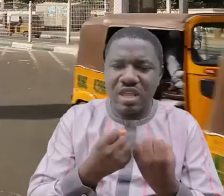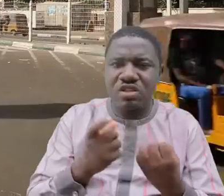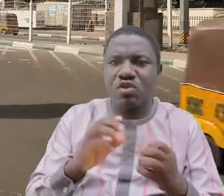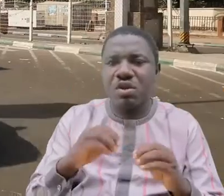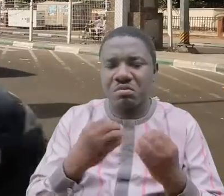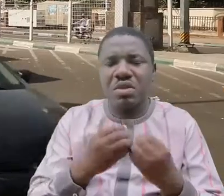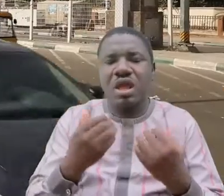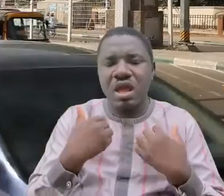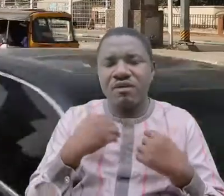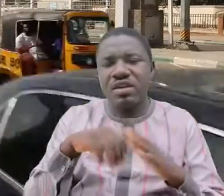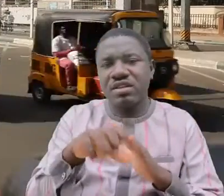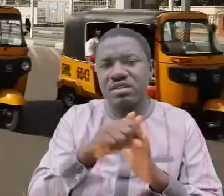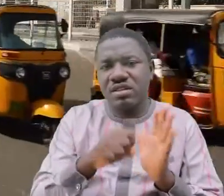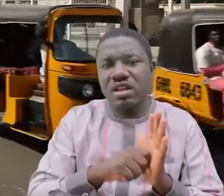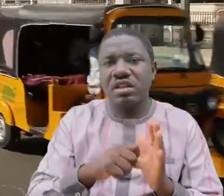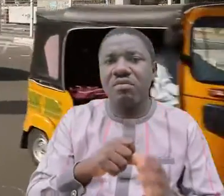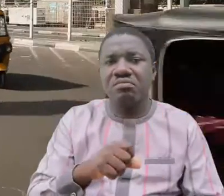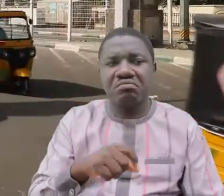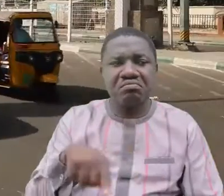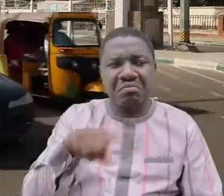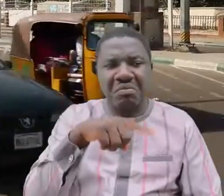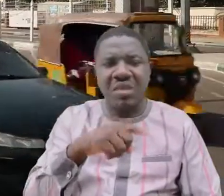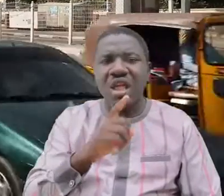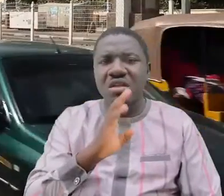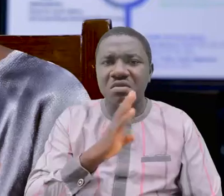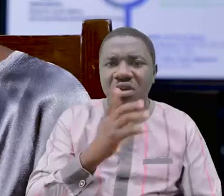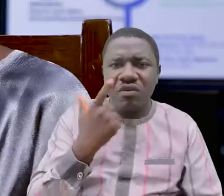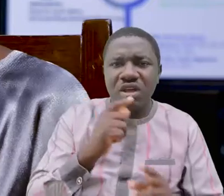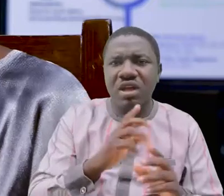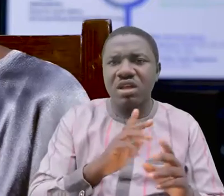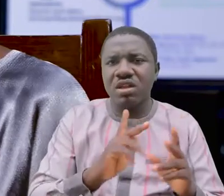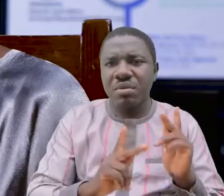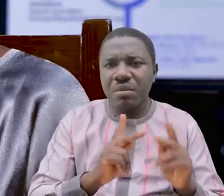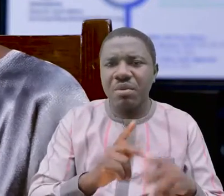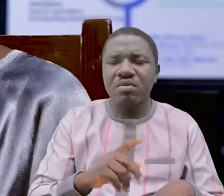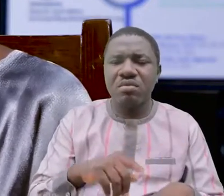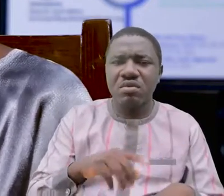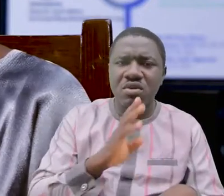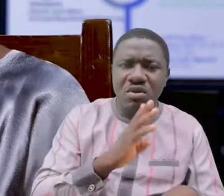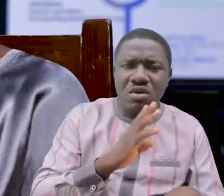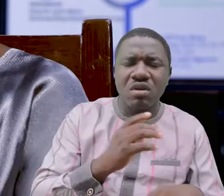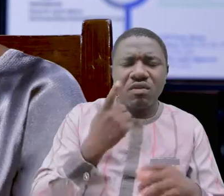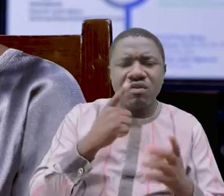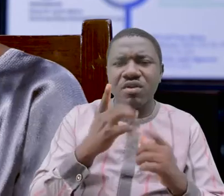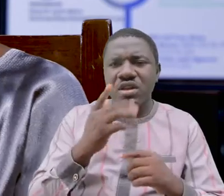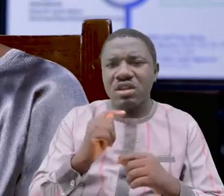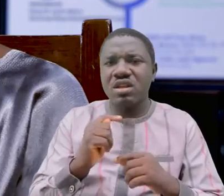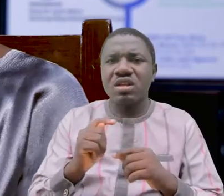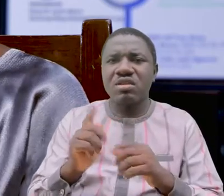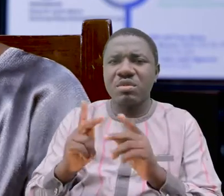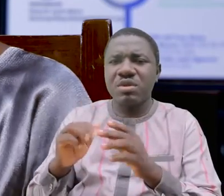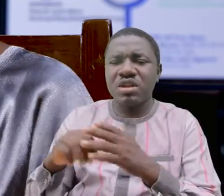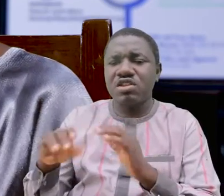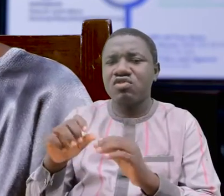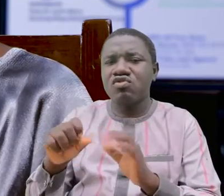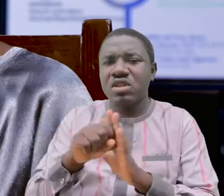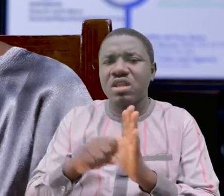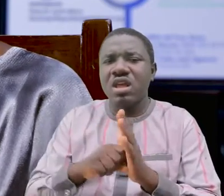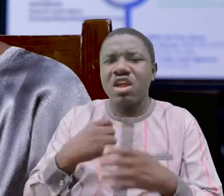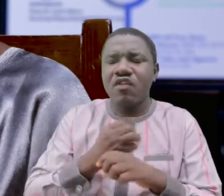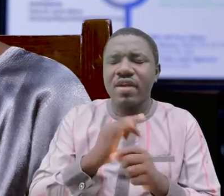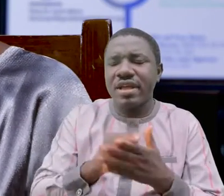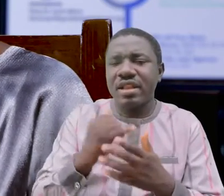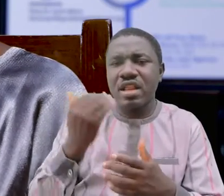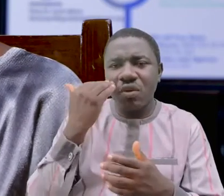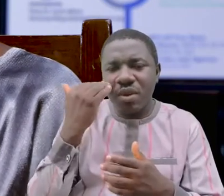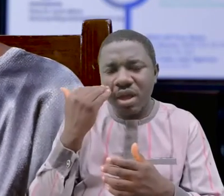because the CSOs, they are the ones that speak for the people, they speak for the citizen. They are the only people that can address government's issue,